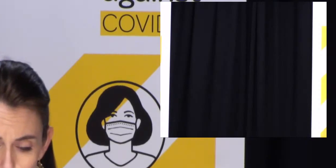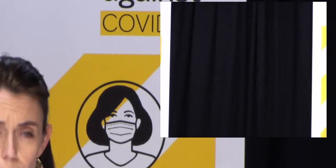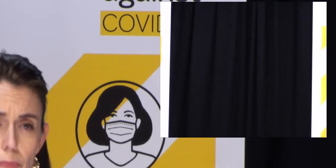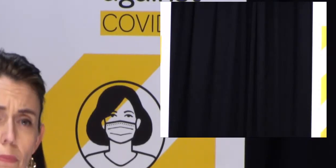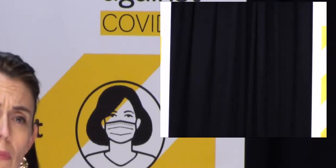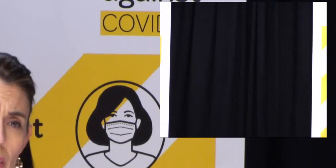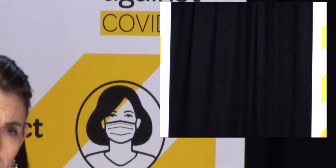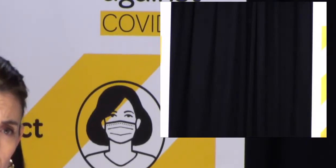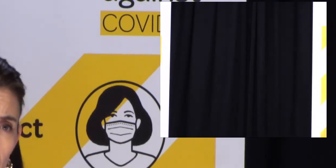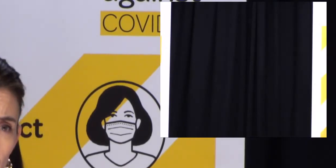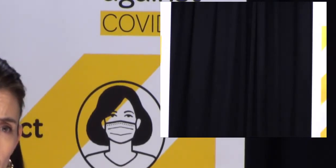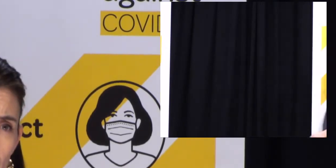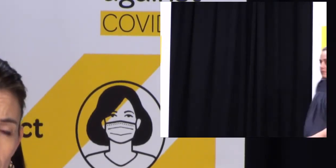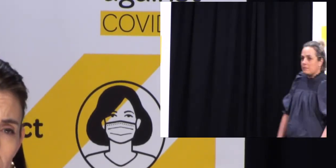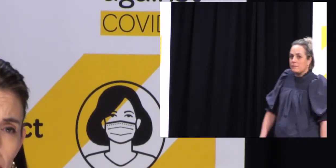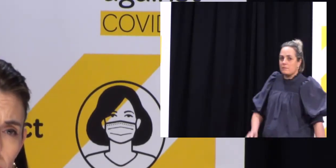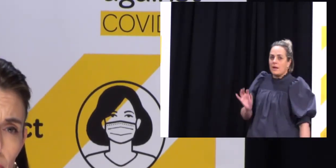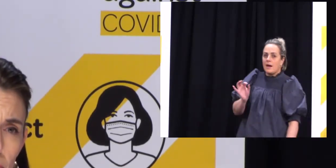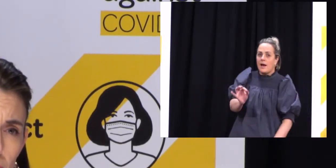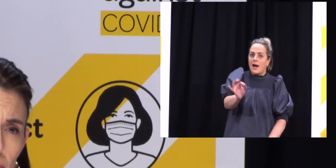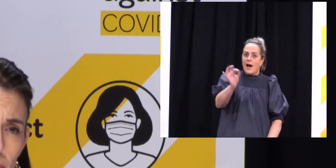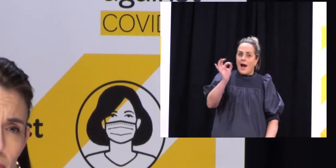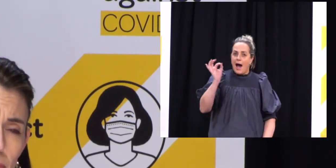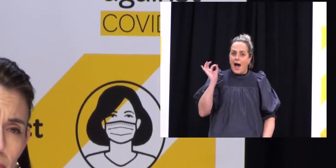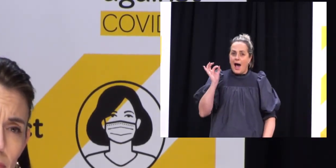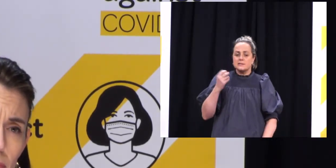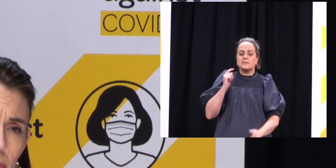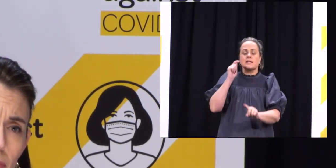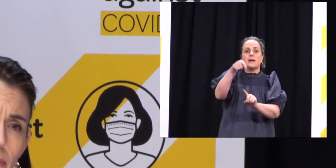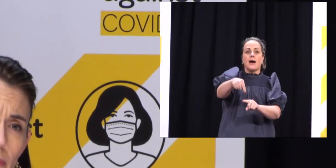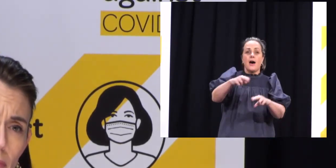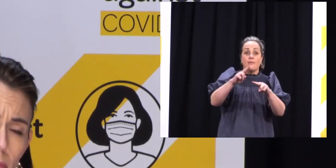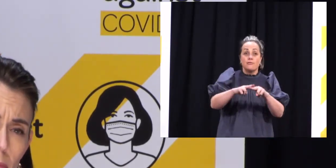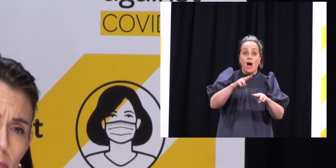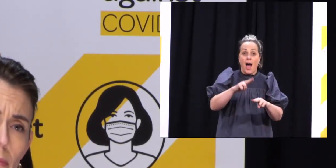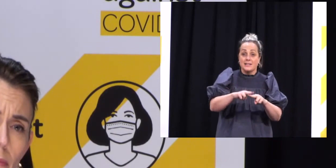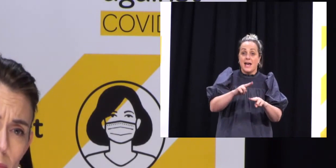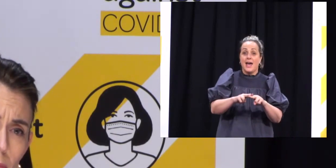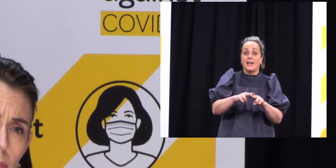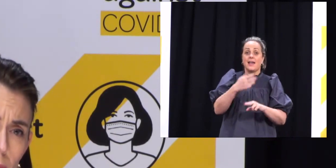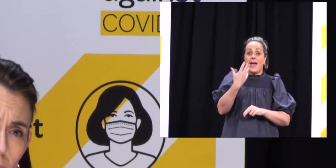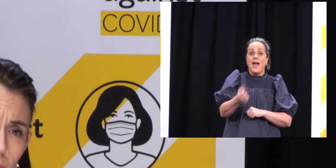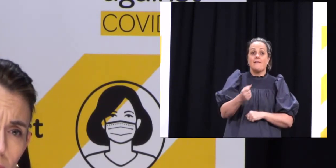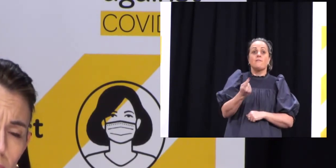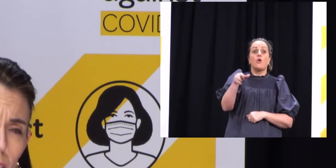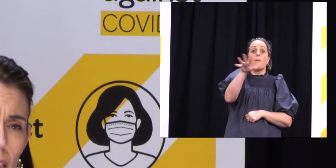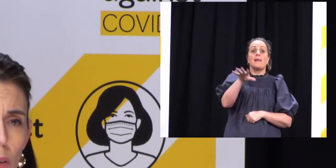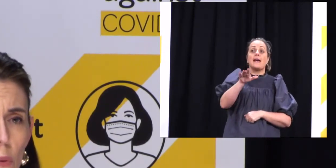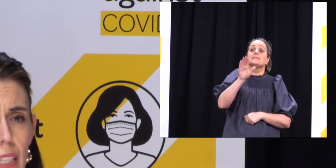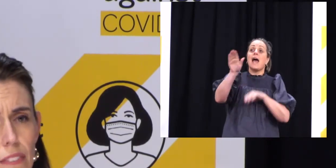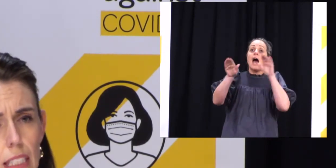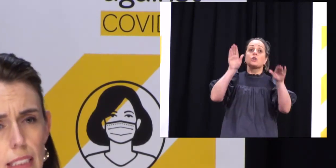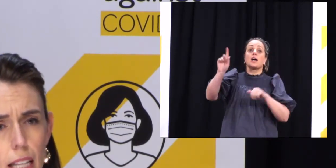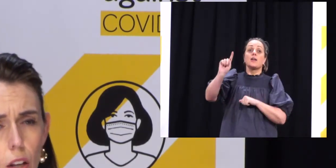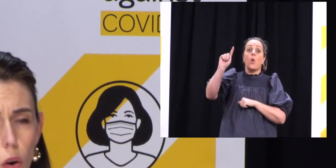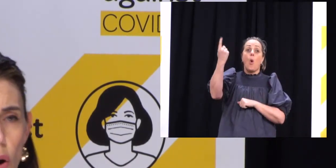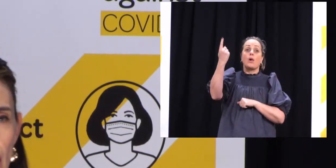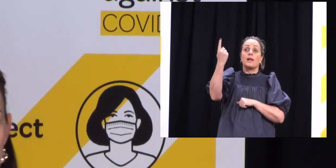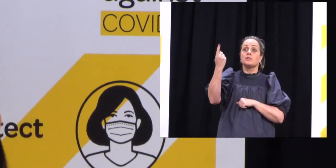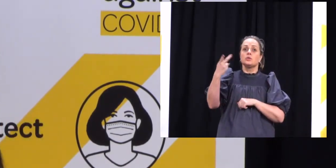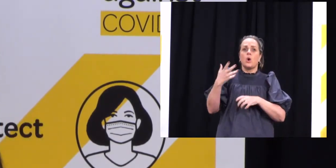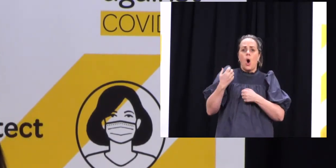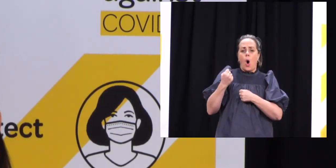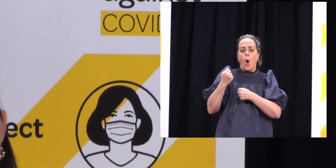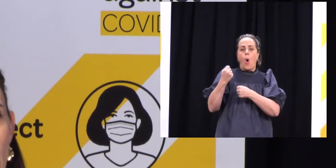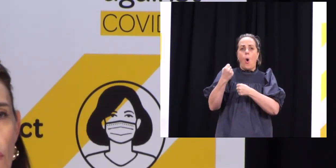it giving you for the extra 4 days till Friday for the places outside of Auckland? Well, it gives us that